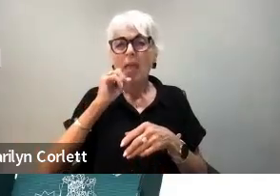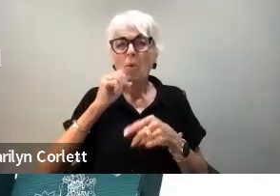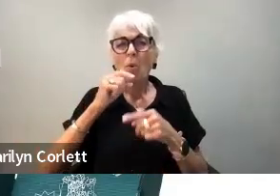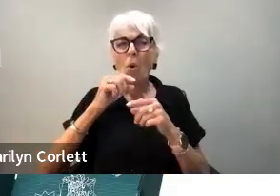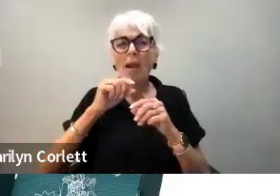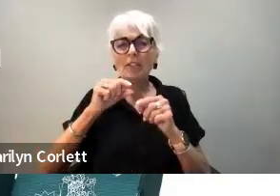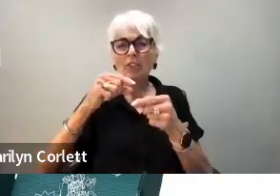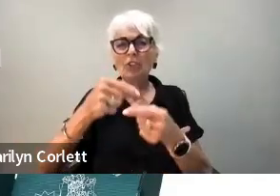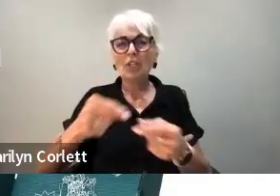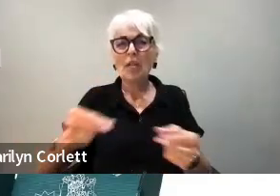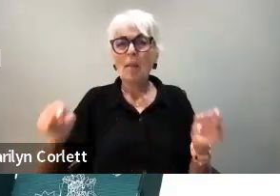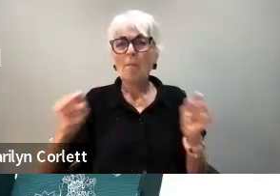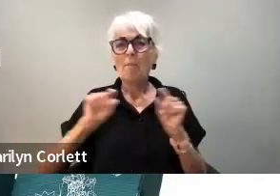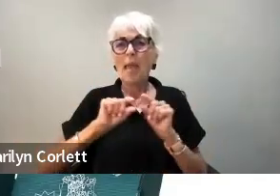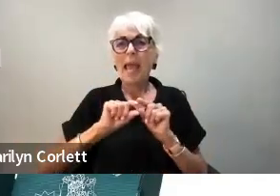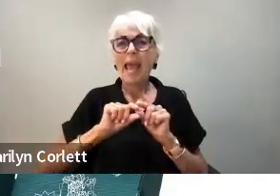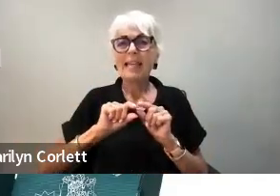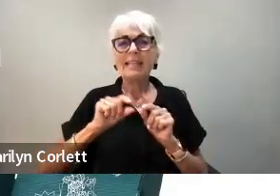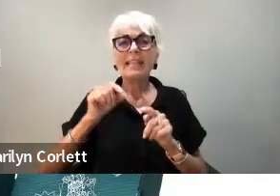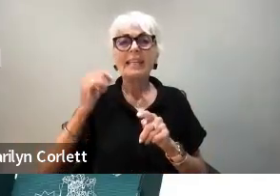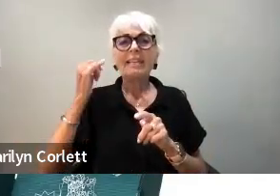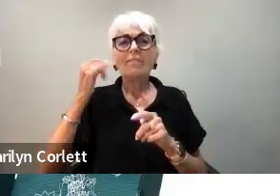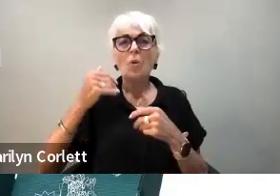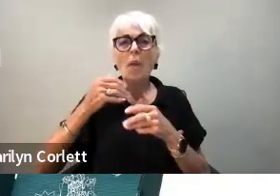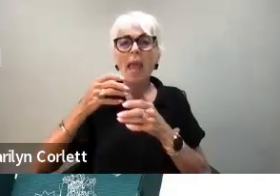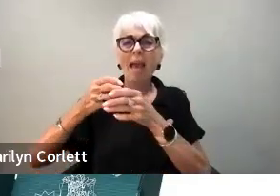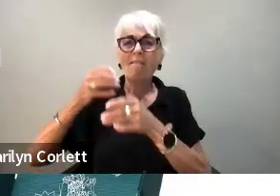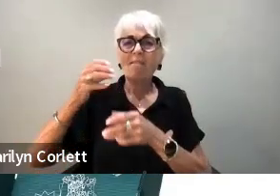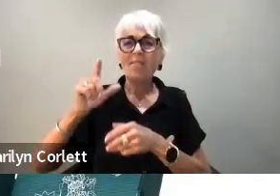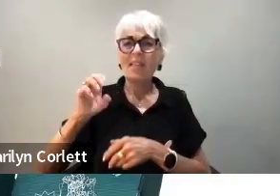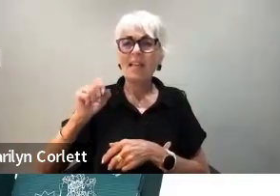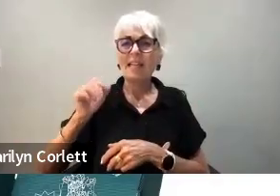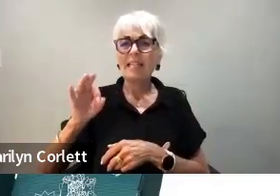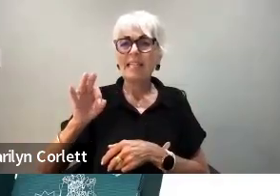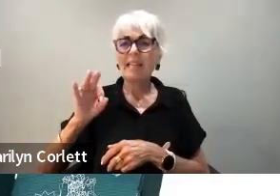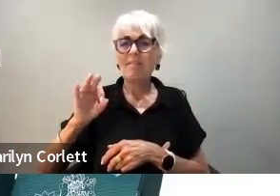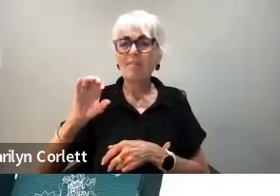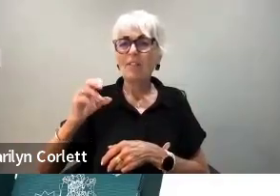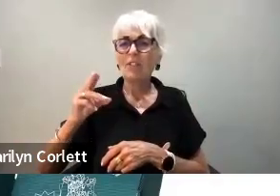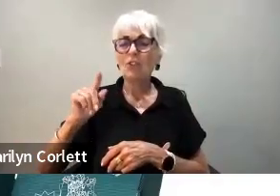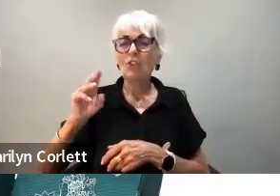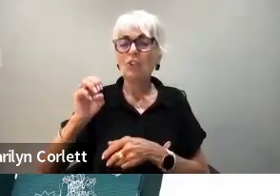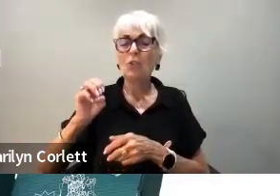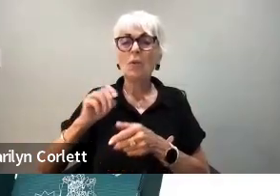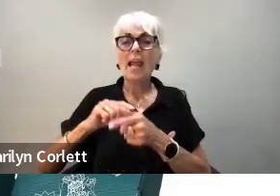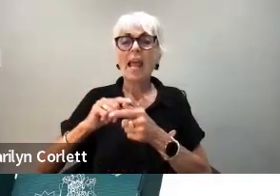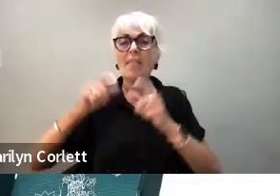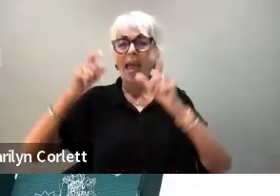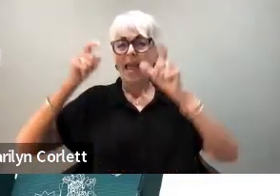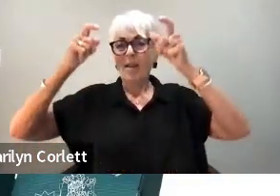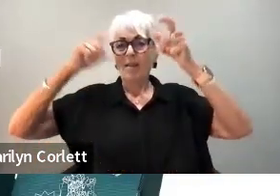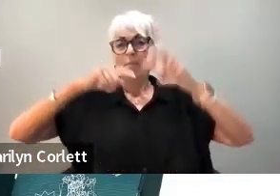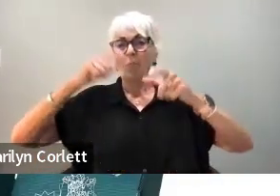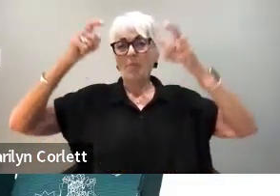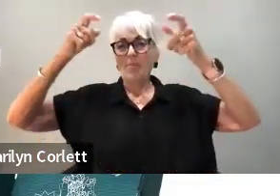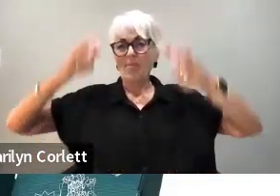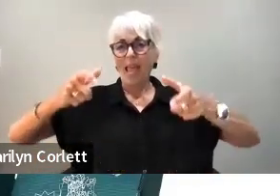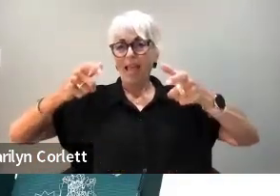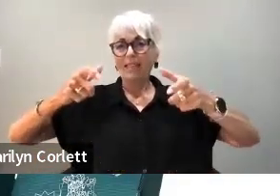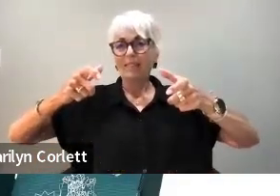believe, is to put if you have the leaf shoot in there and then you put the band around it so that the leaf shoot stays in place.